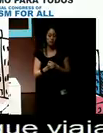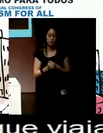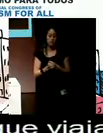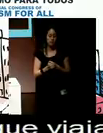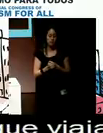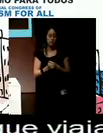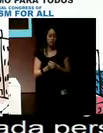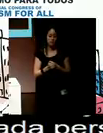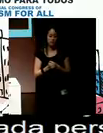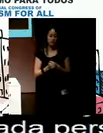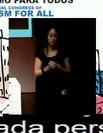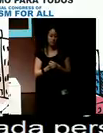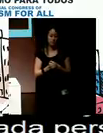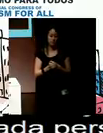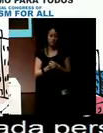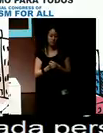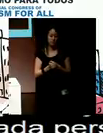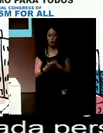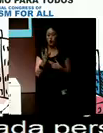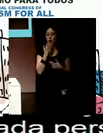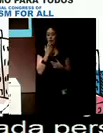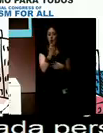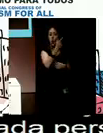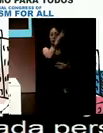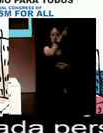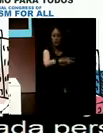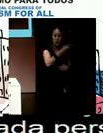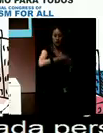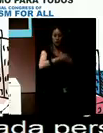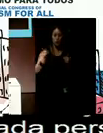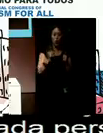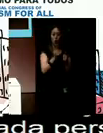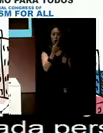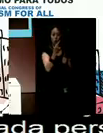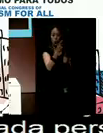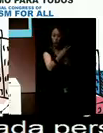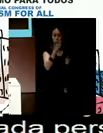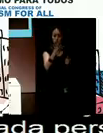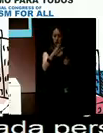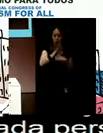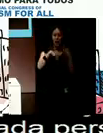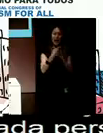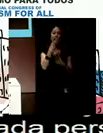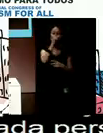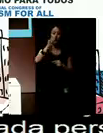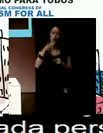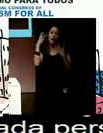Oops. What is accessible tourism about? Accessible tourism is about fostering